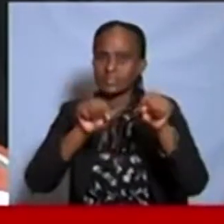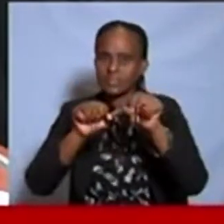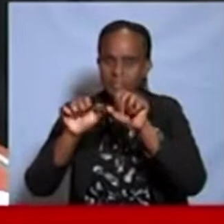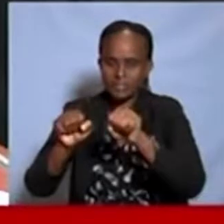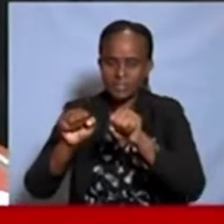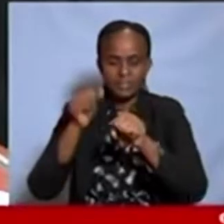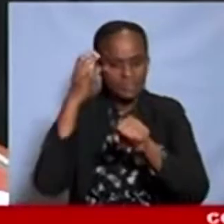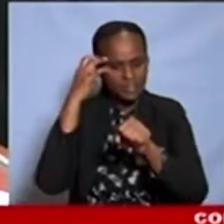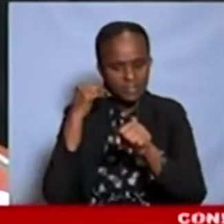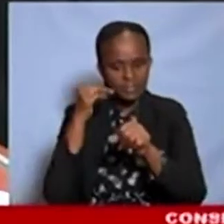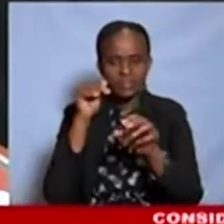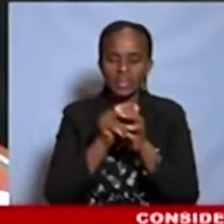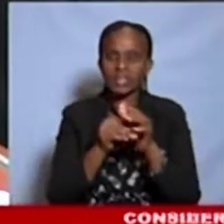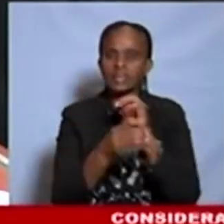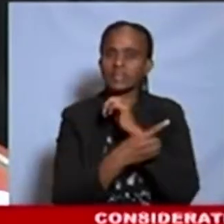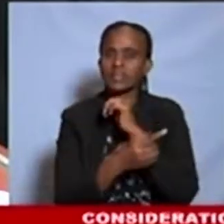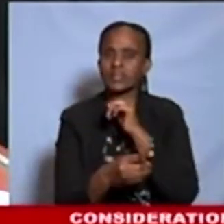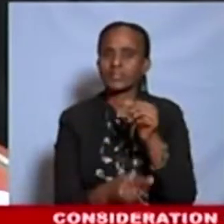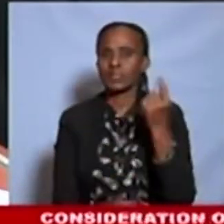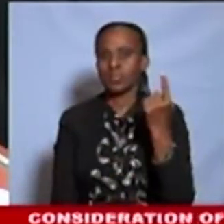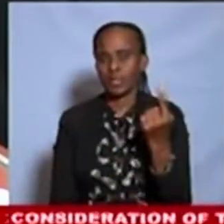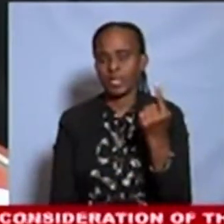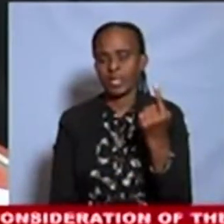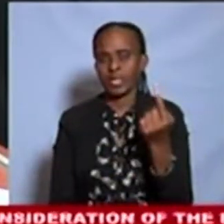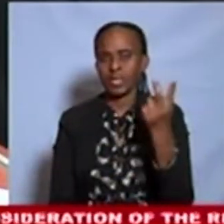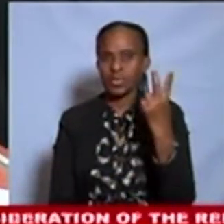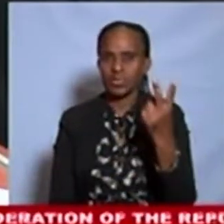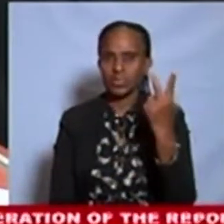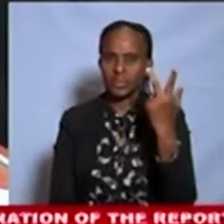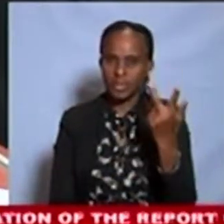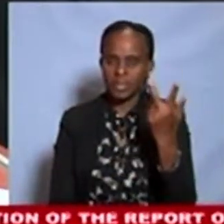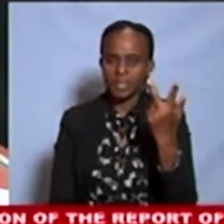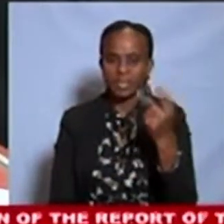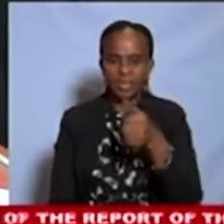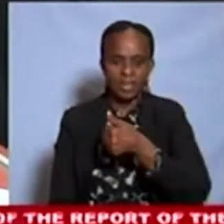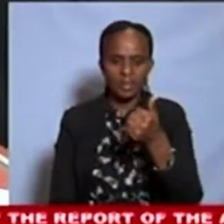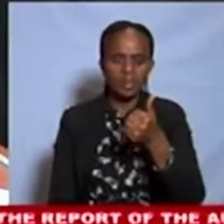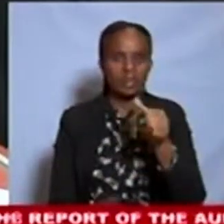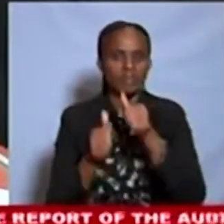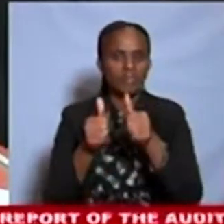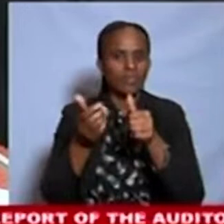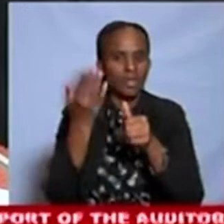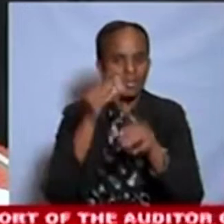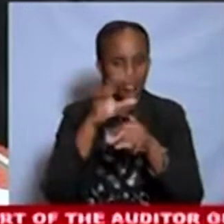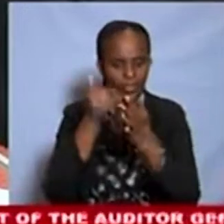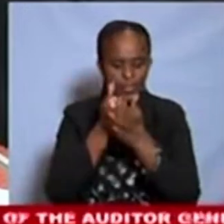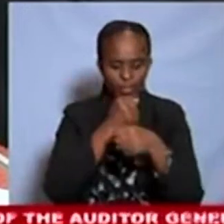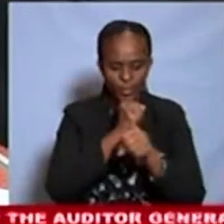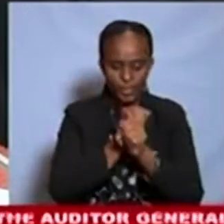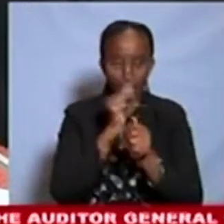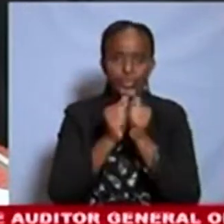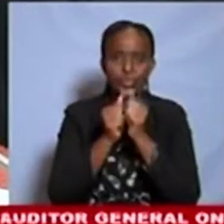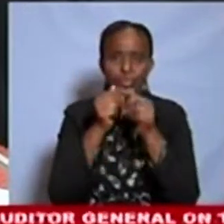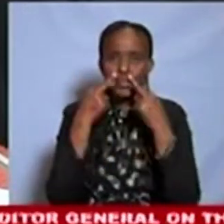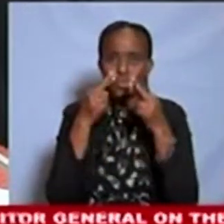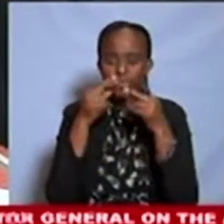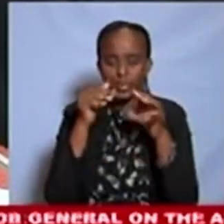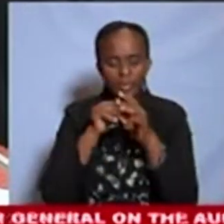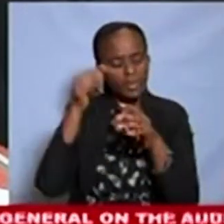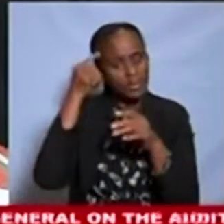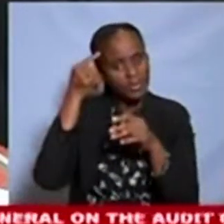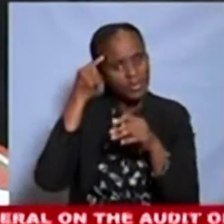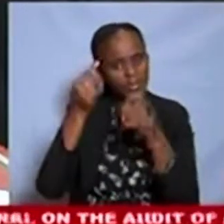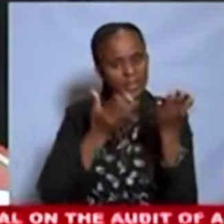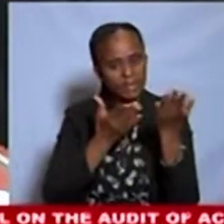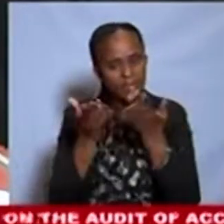of Division 1, 2, and 3, and a number of follow-ups were being made, which resulted to Local Government Service